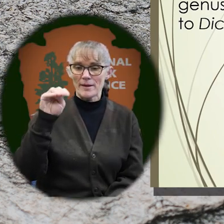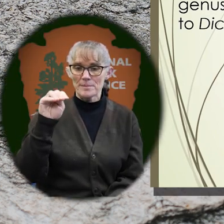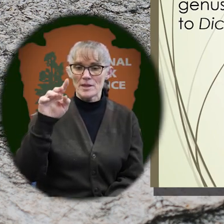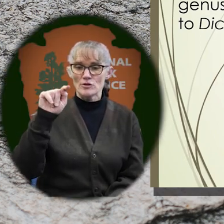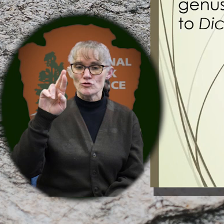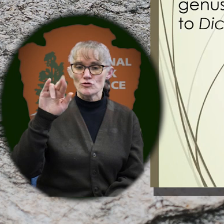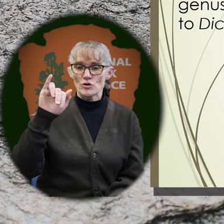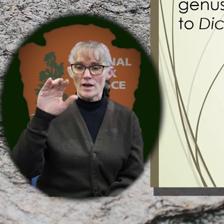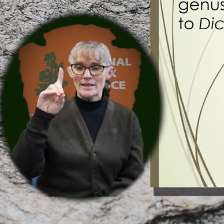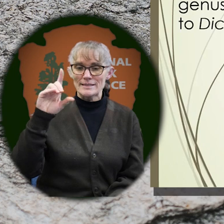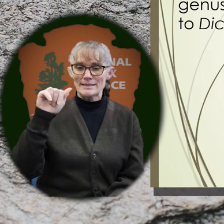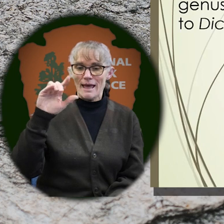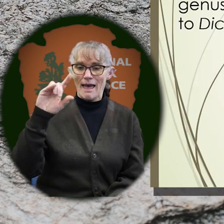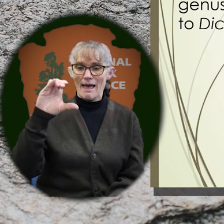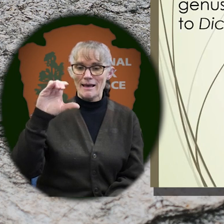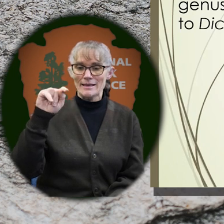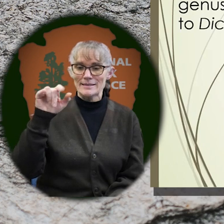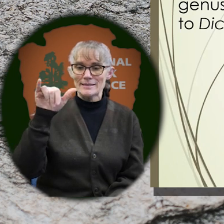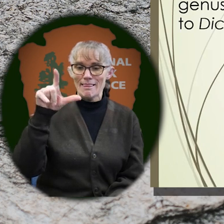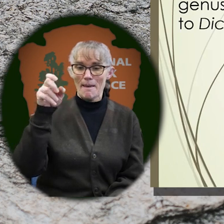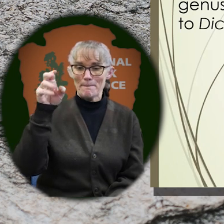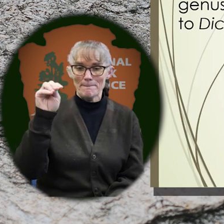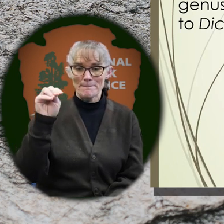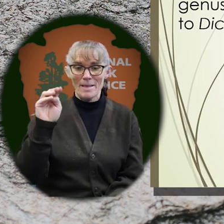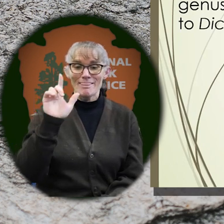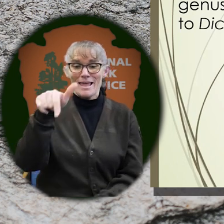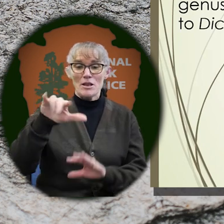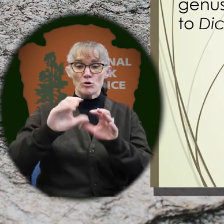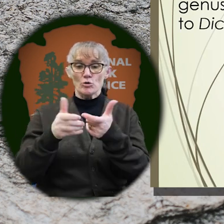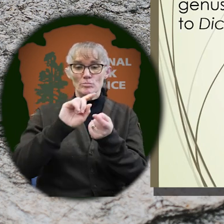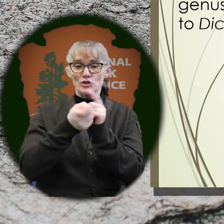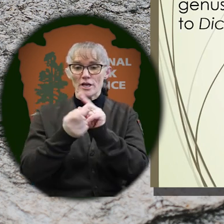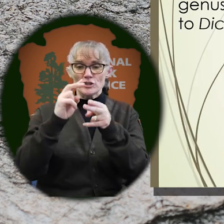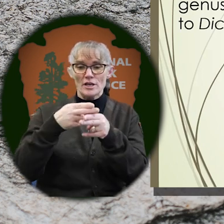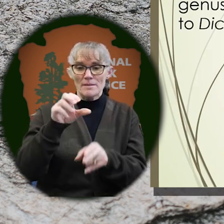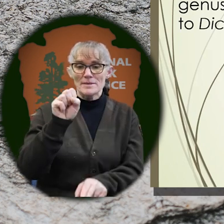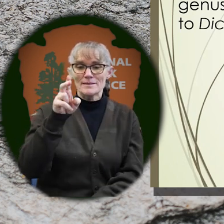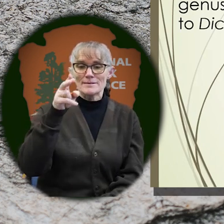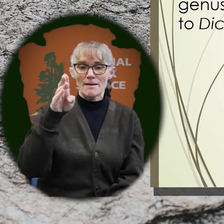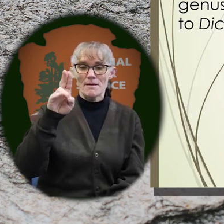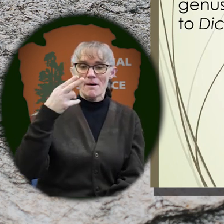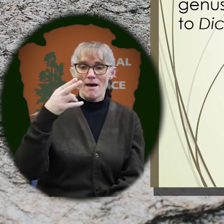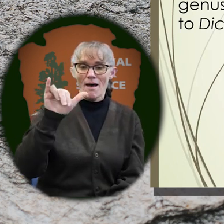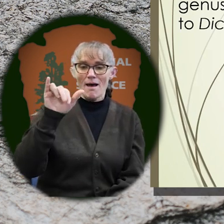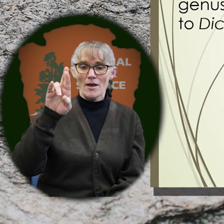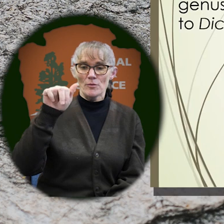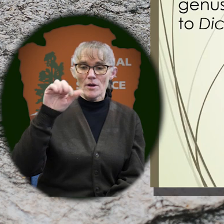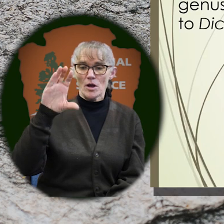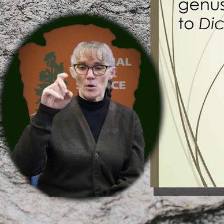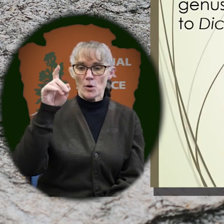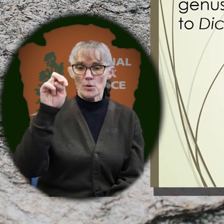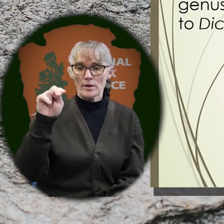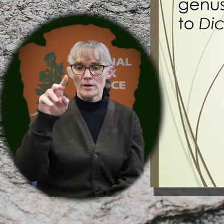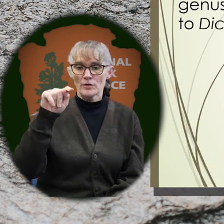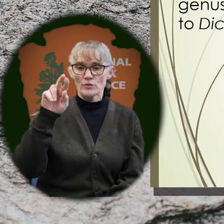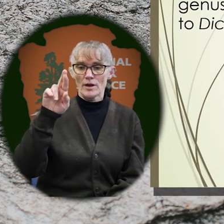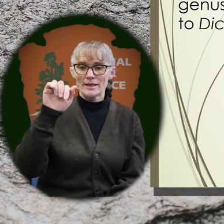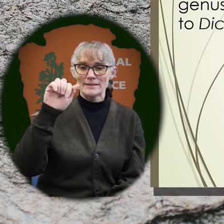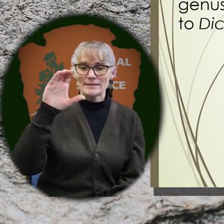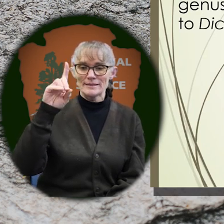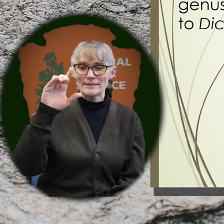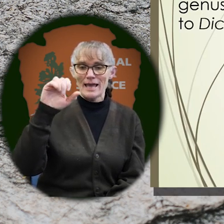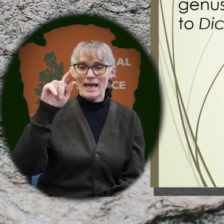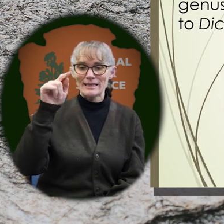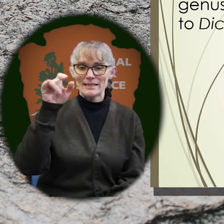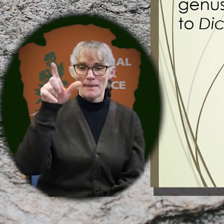Ceratherium tridactylum, which was later reclassified as subhyracodon tridactylum. And this is the main Whitneyan species. It